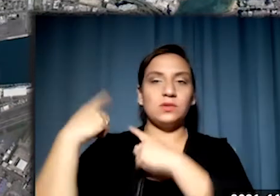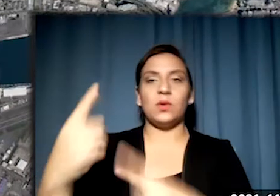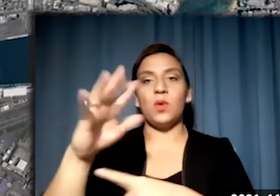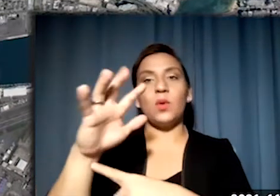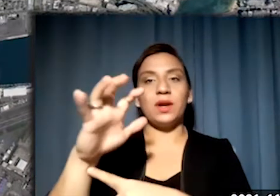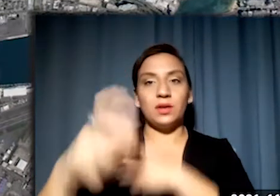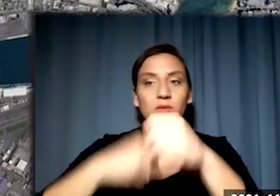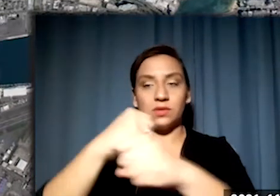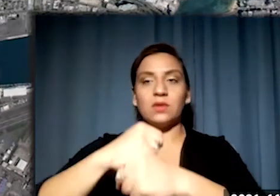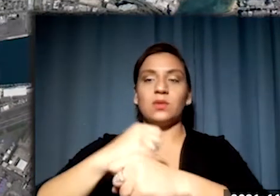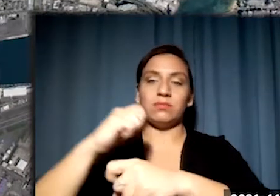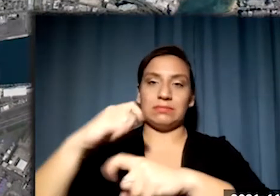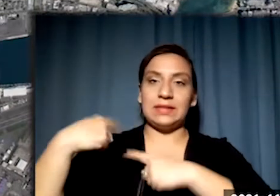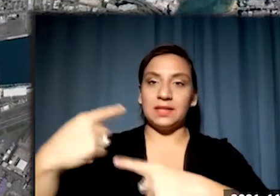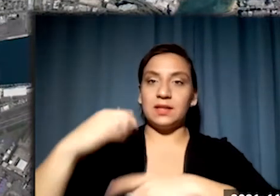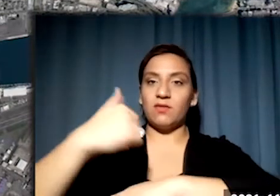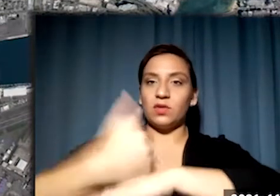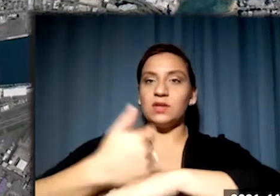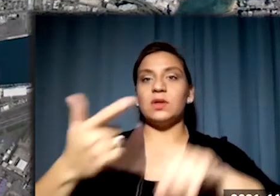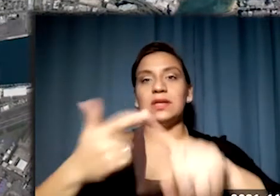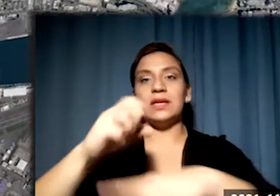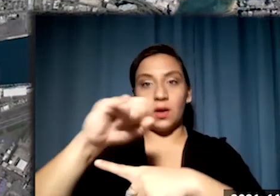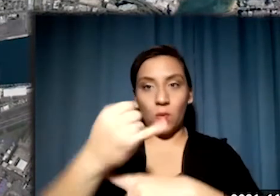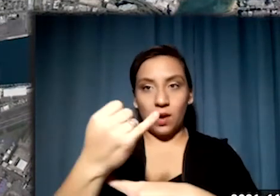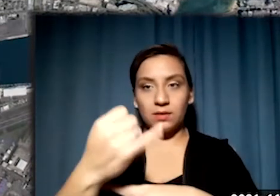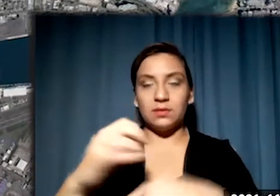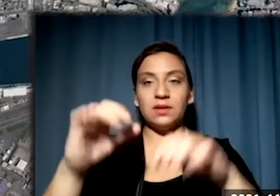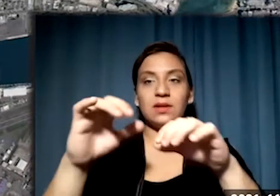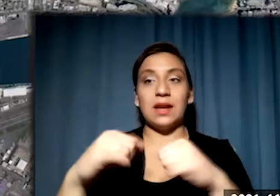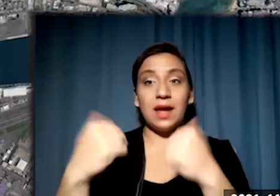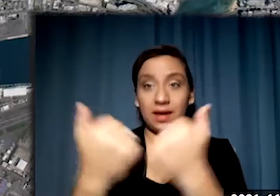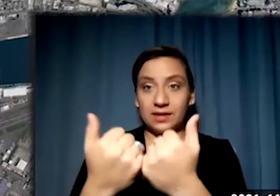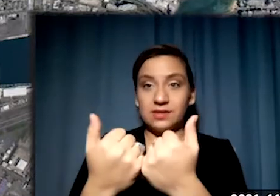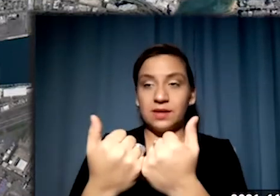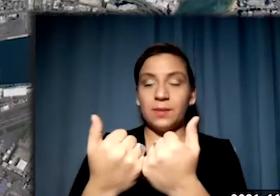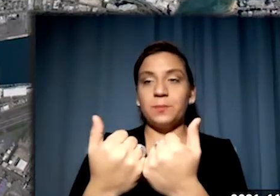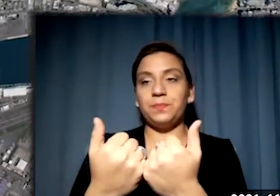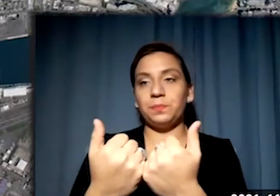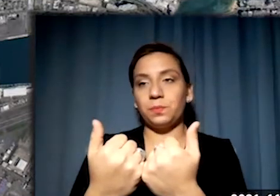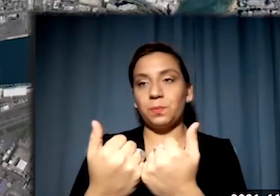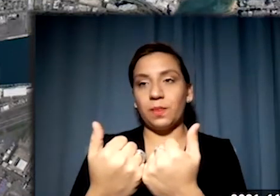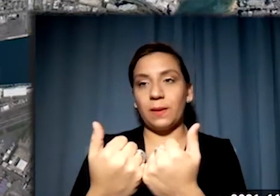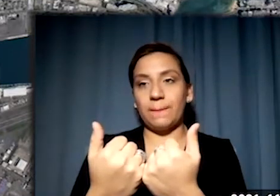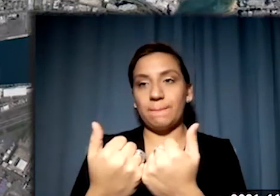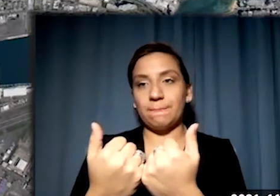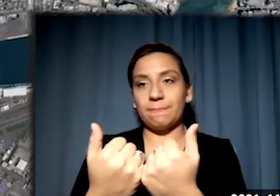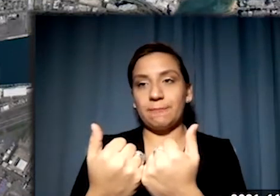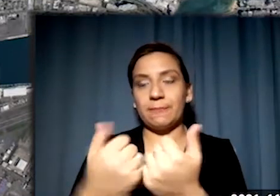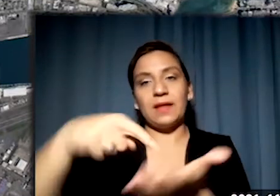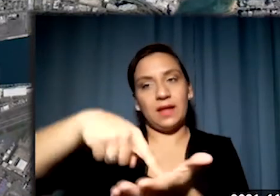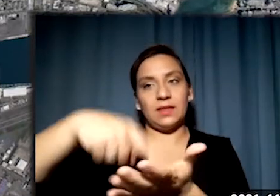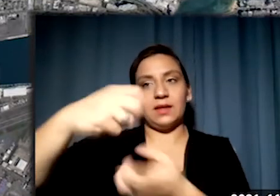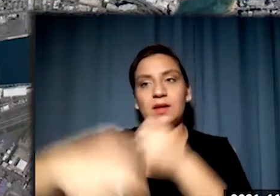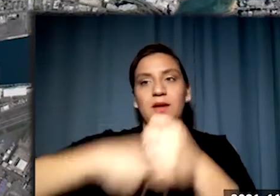agency's outreach efforts even precede the commemorative period of the founding of the historic enclave.